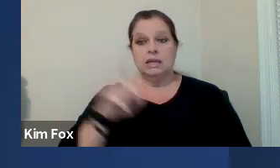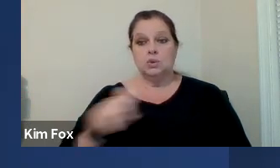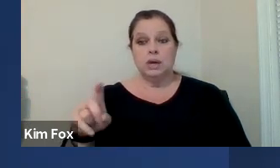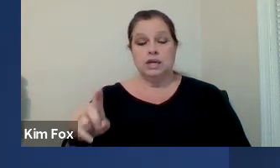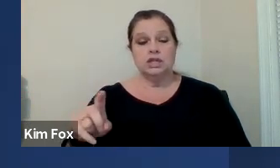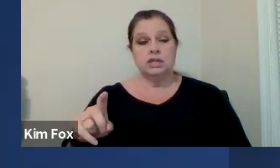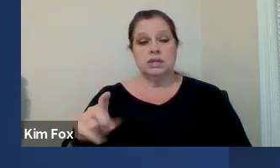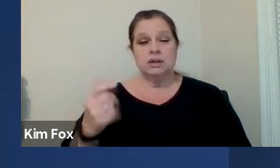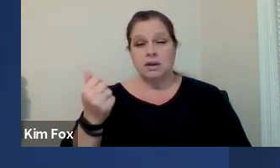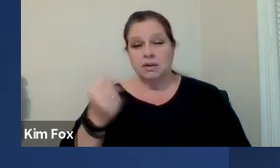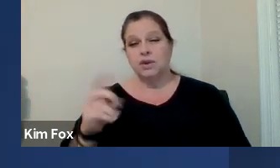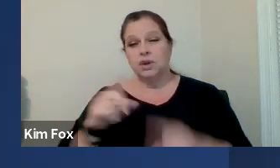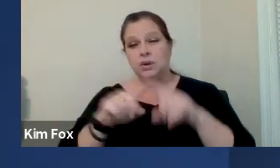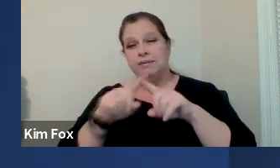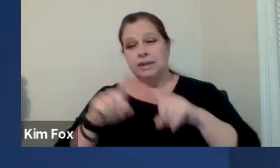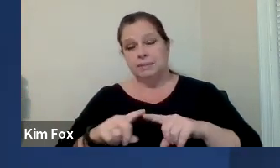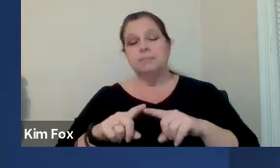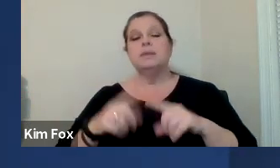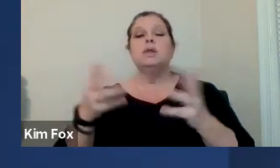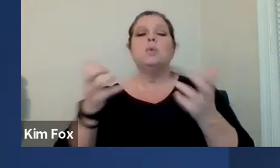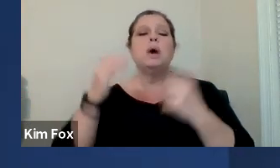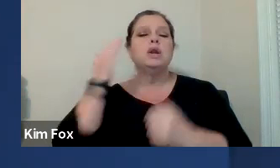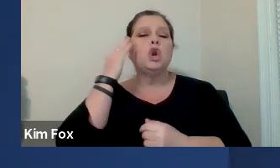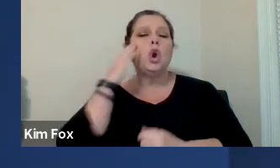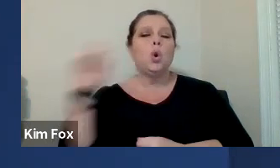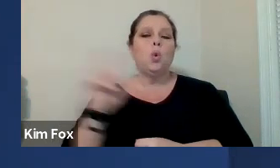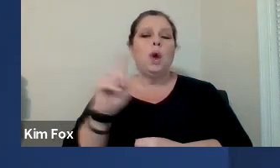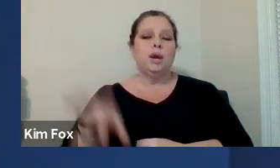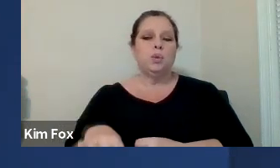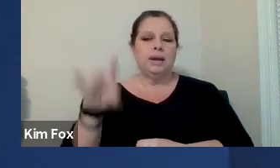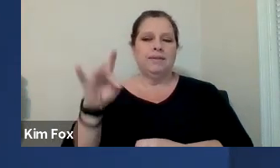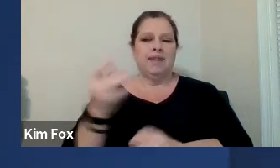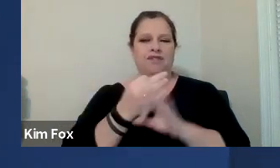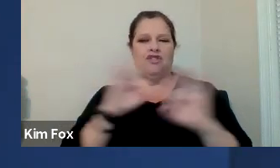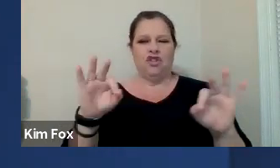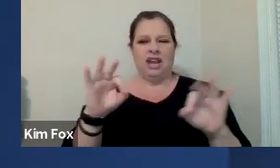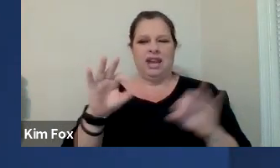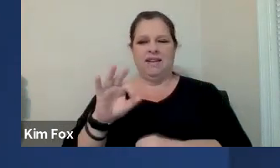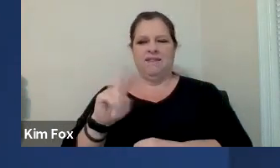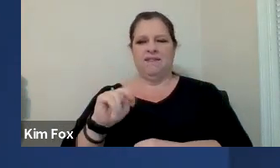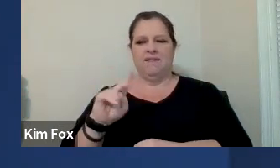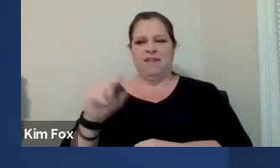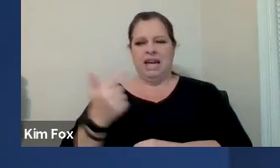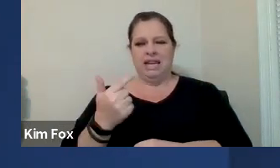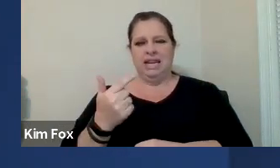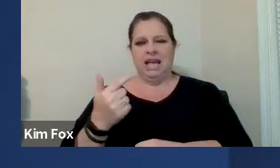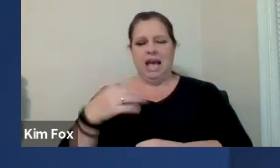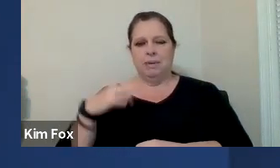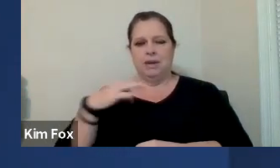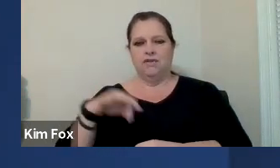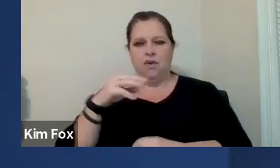a couple different times. They would like to know, where can we find the free funding application for military parents who